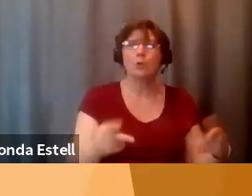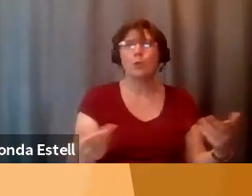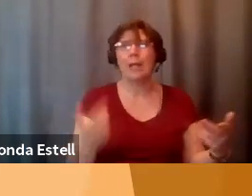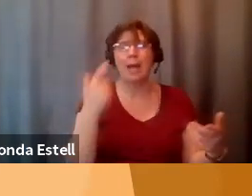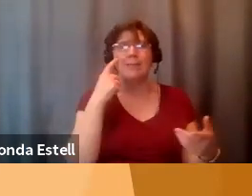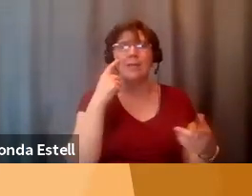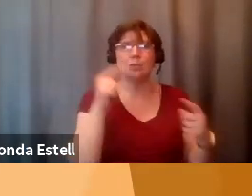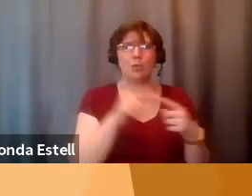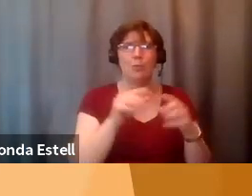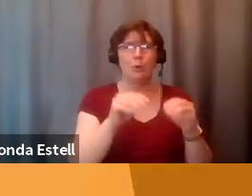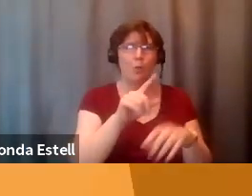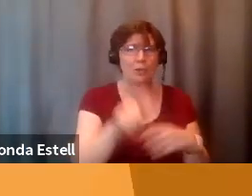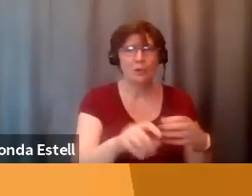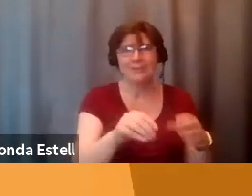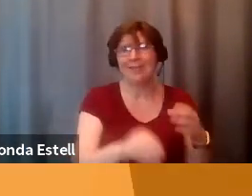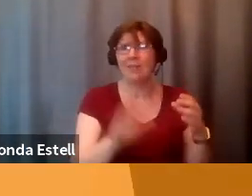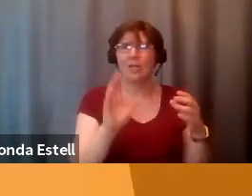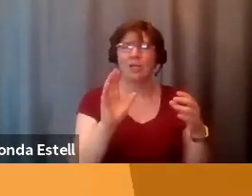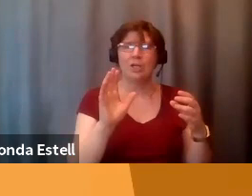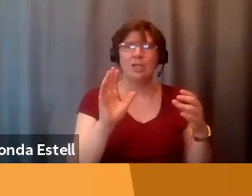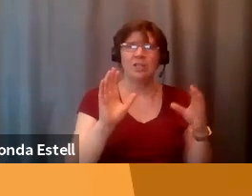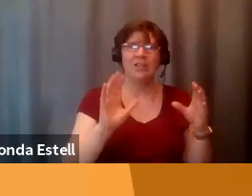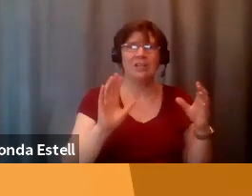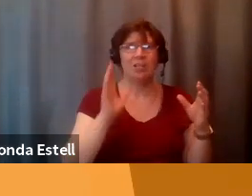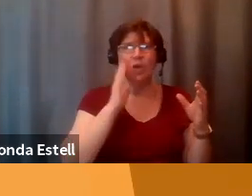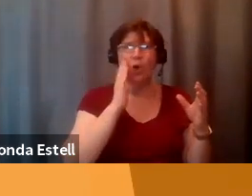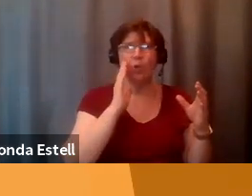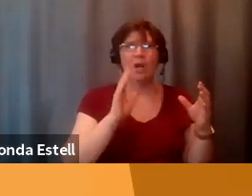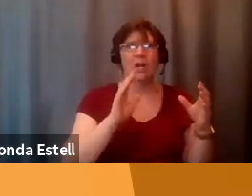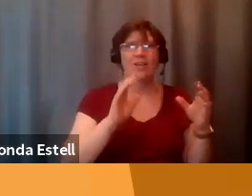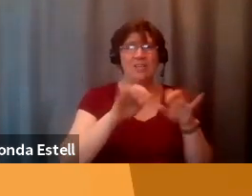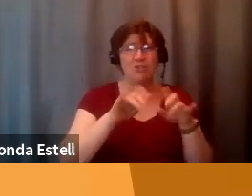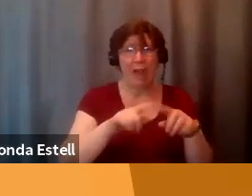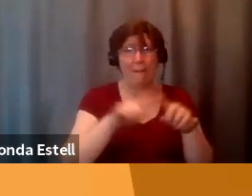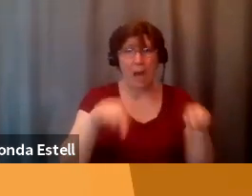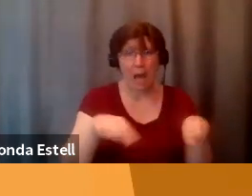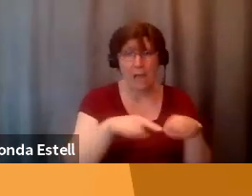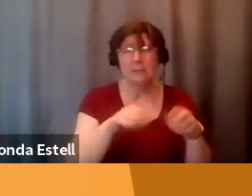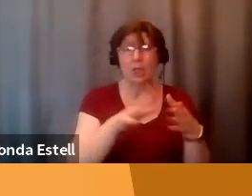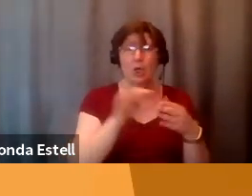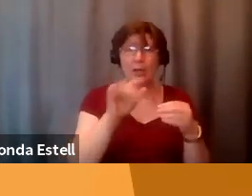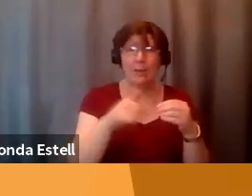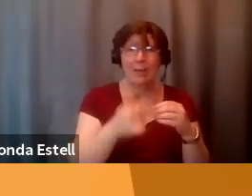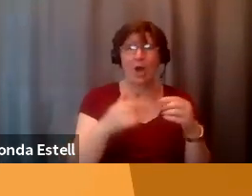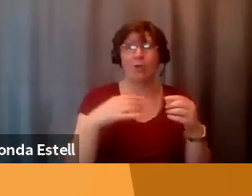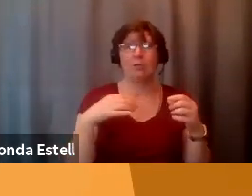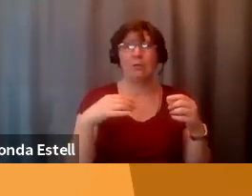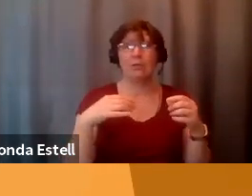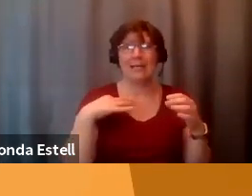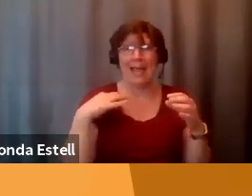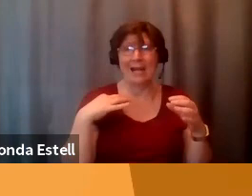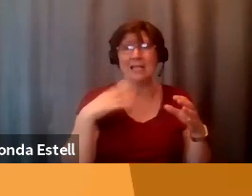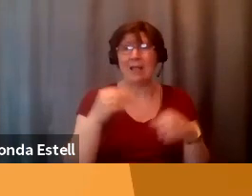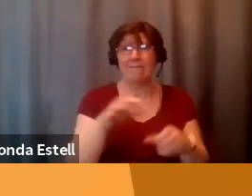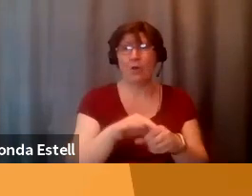to put questions in the chat box about either candidates and learning more about candidates and voting, or about the census. I don't